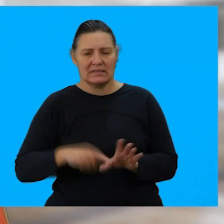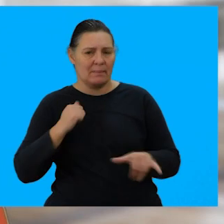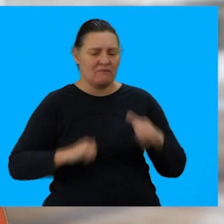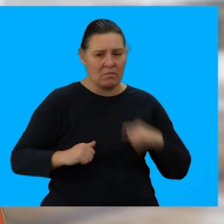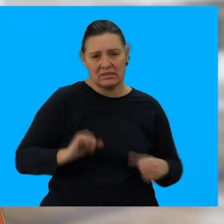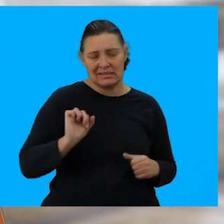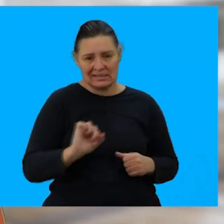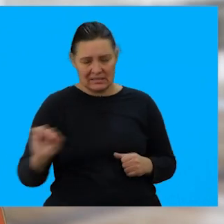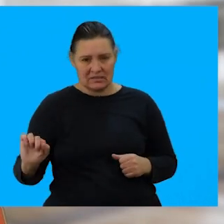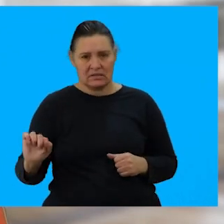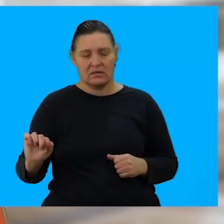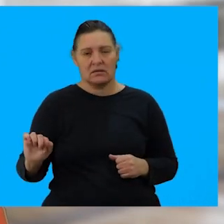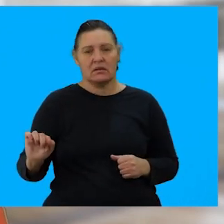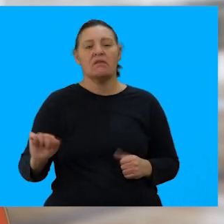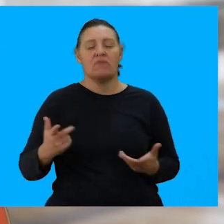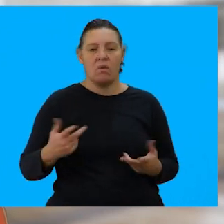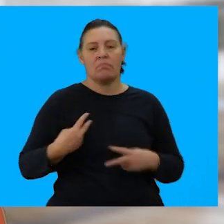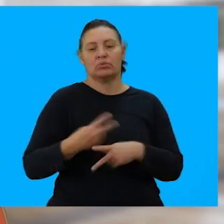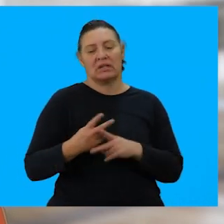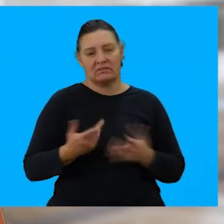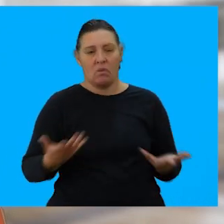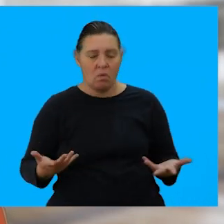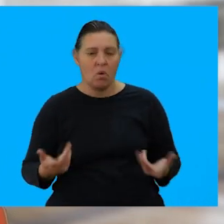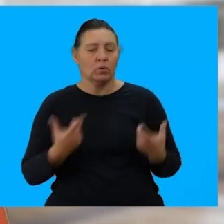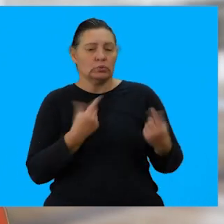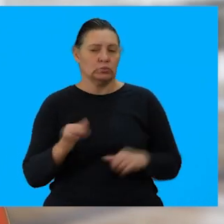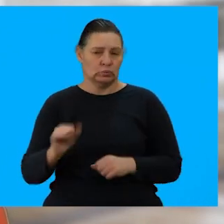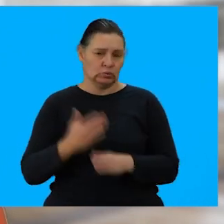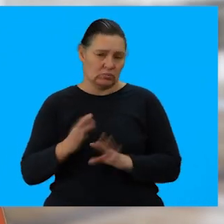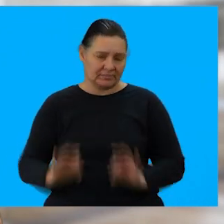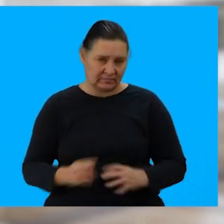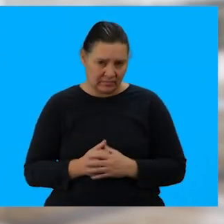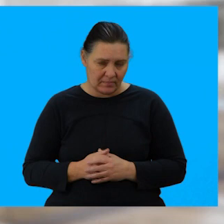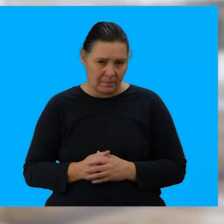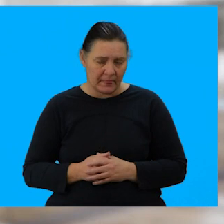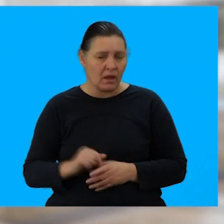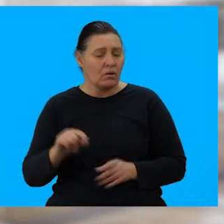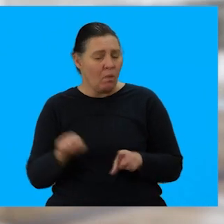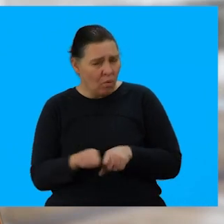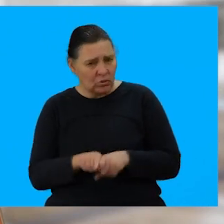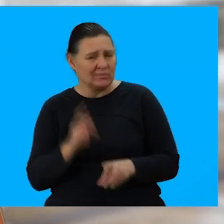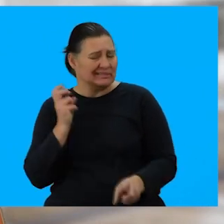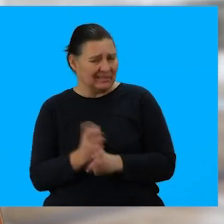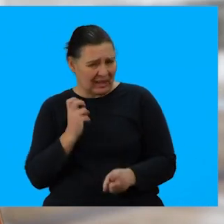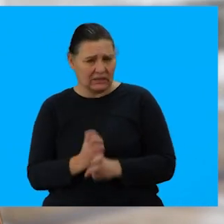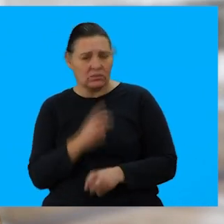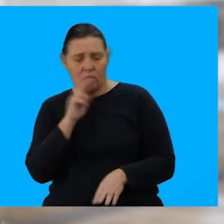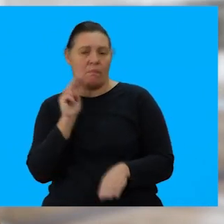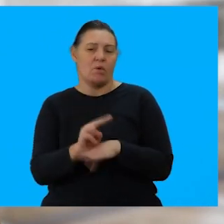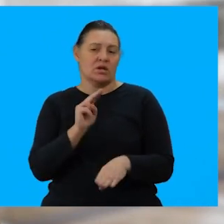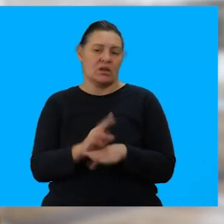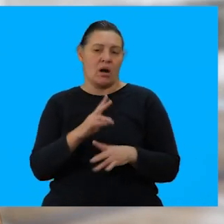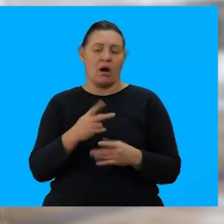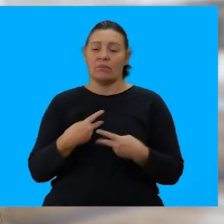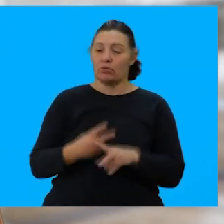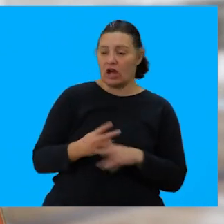of performance in terms of being productive or in terms of doing their job. It also becomes difficult for you to